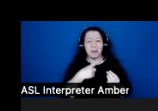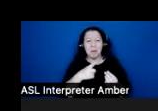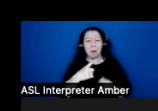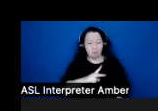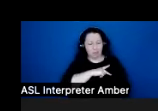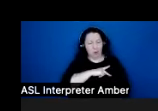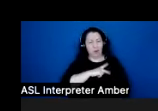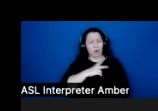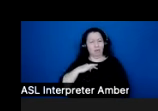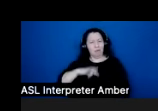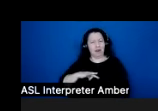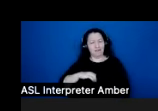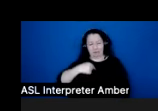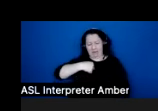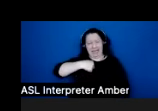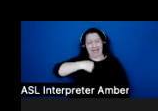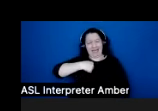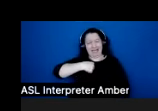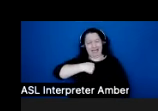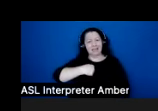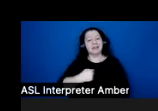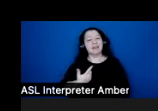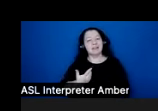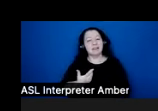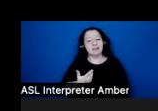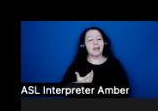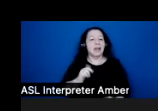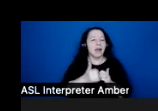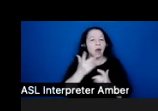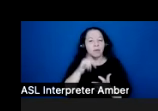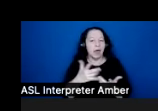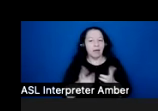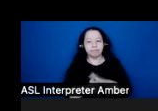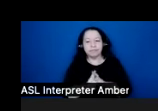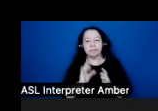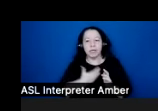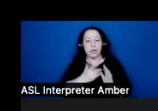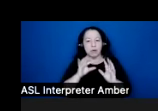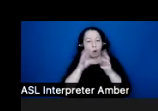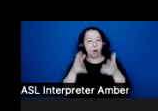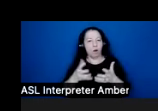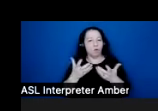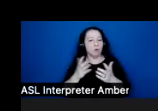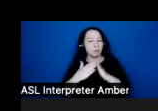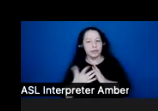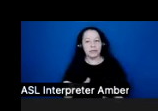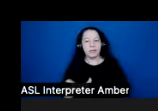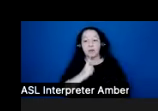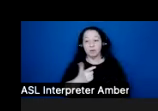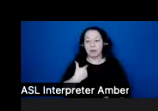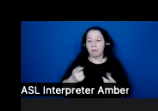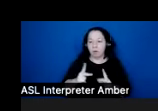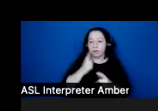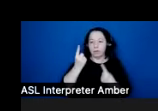right? And what that looks like. And so I think there's an opportunity here for us to really think more